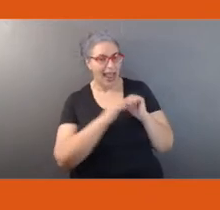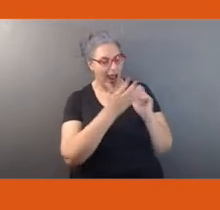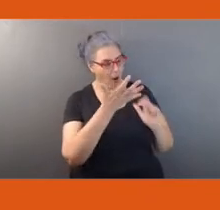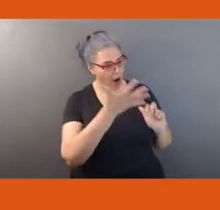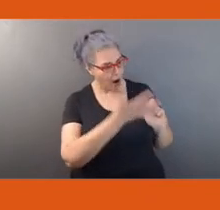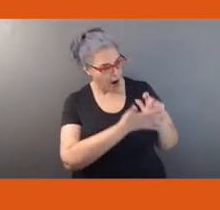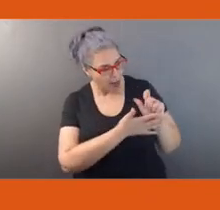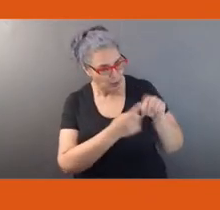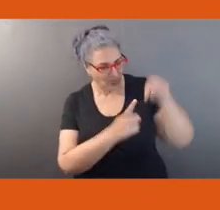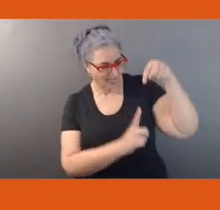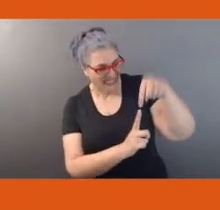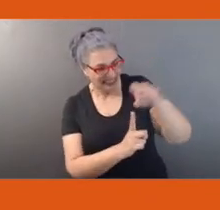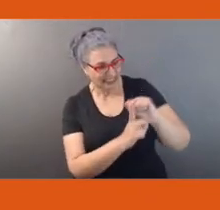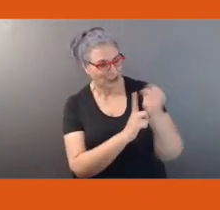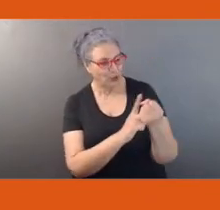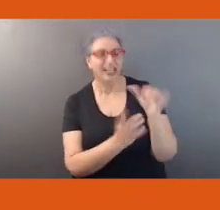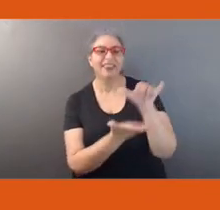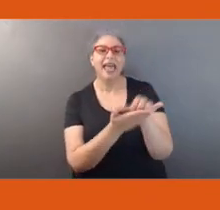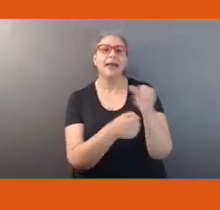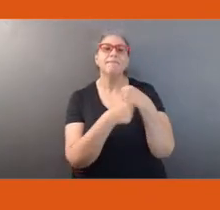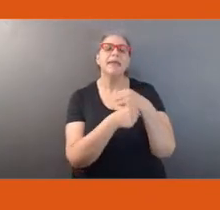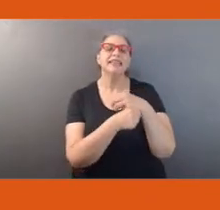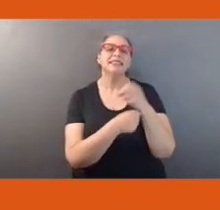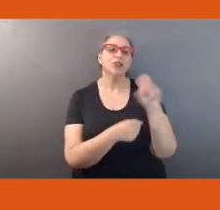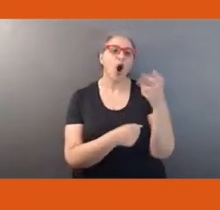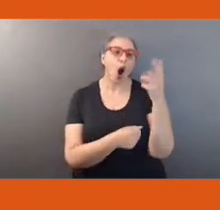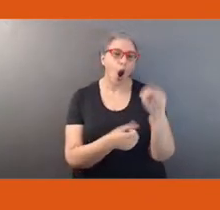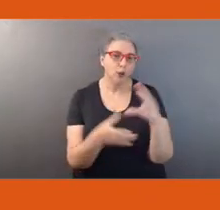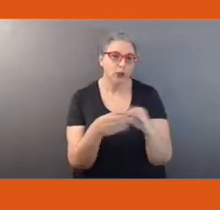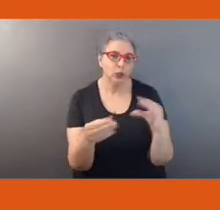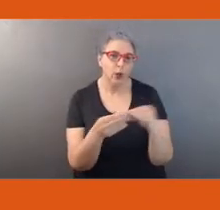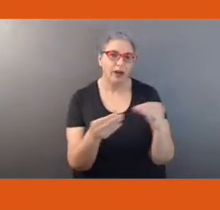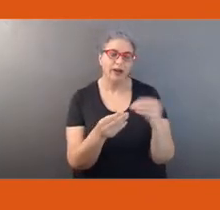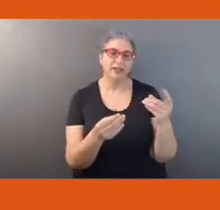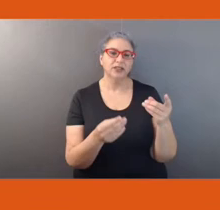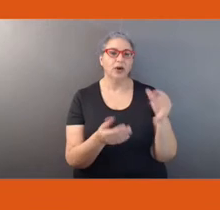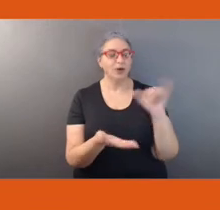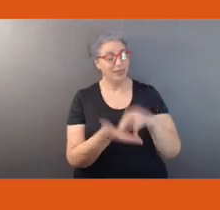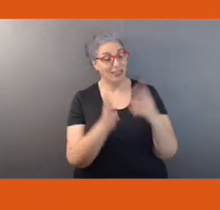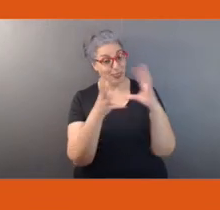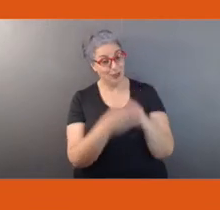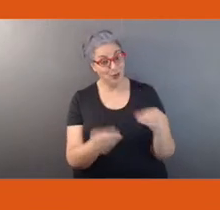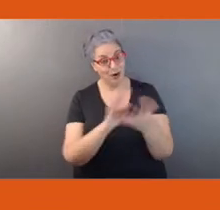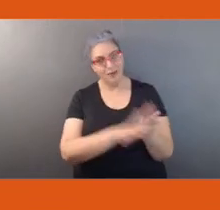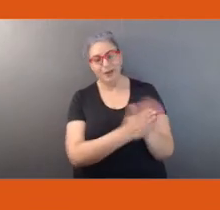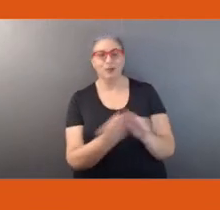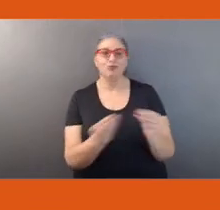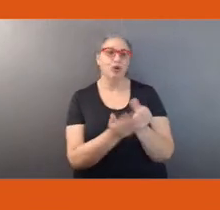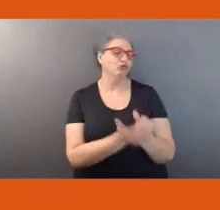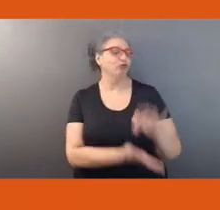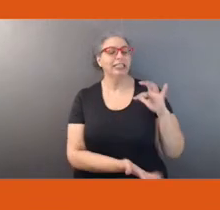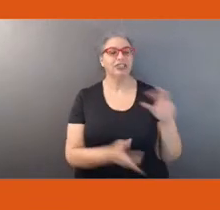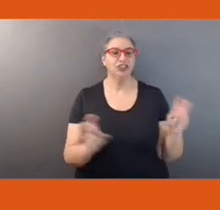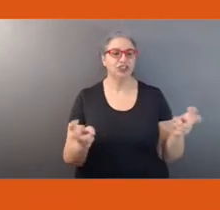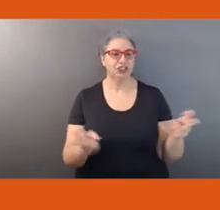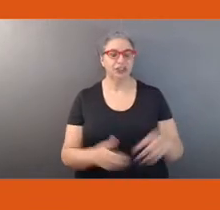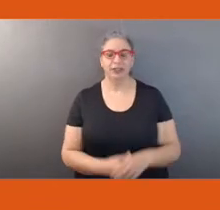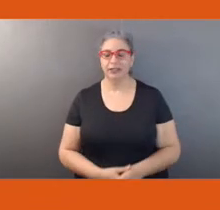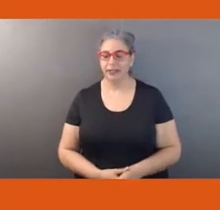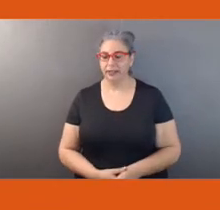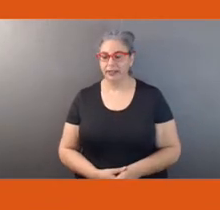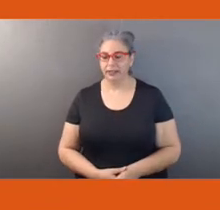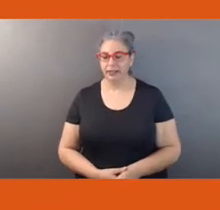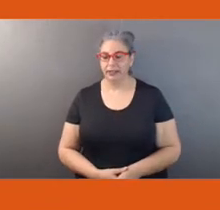there that kind of creates a story building and that enriches storytelling, I think. What have been some